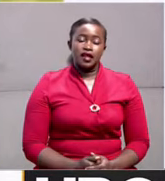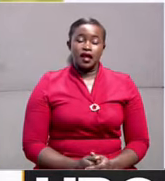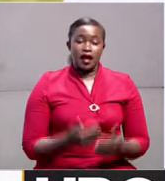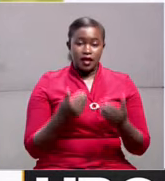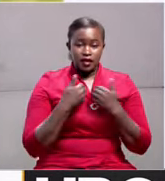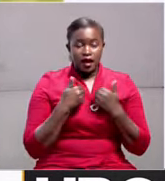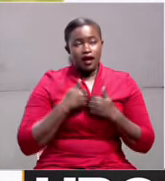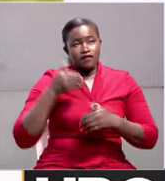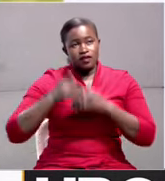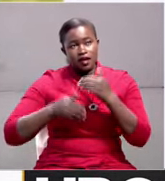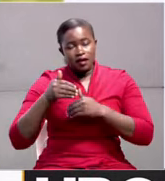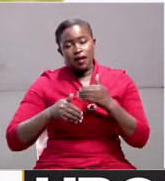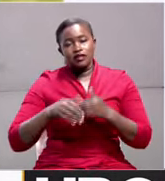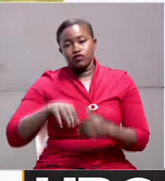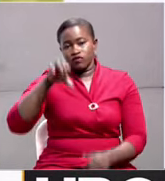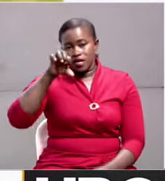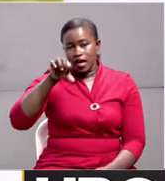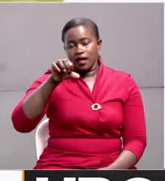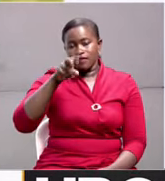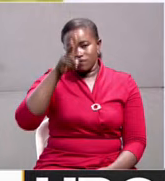neighbors of 9 villages,